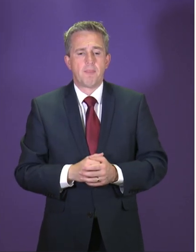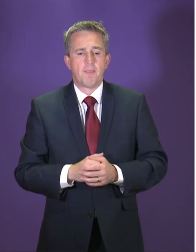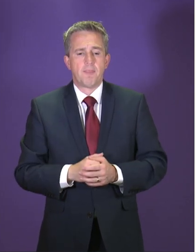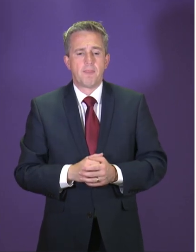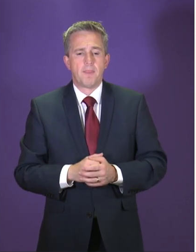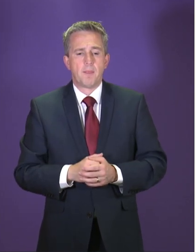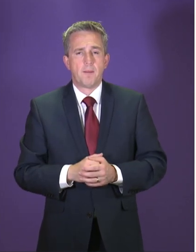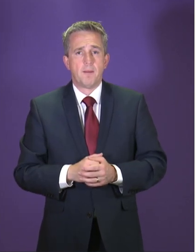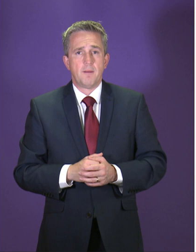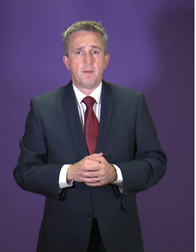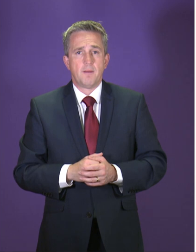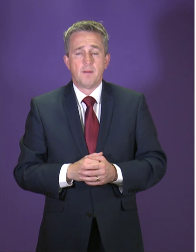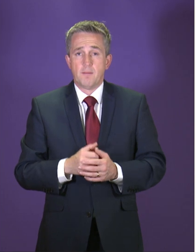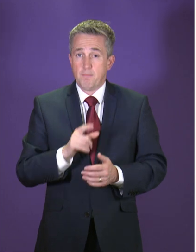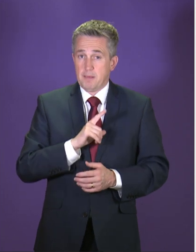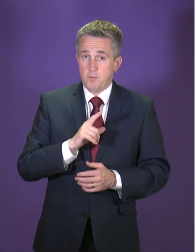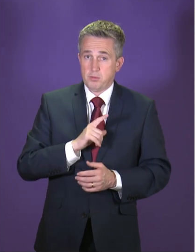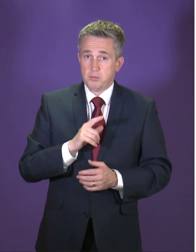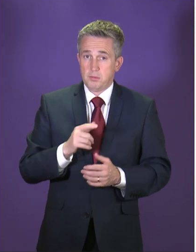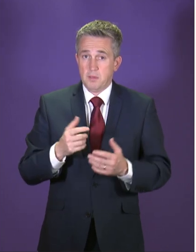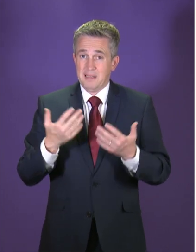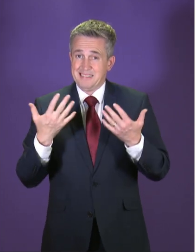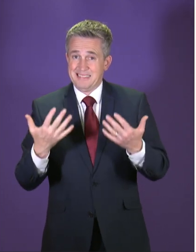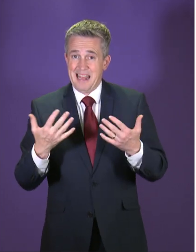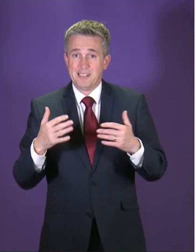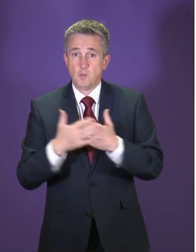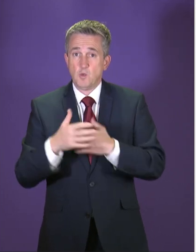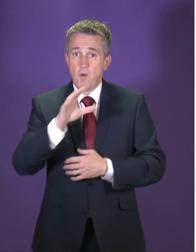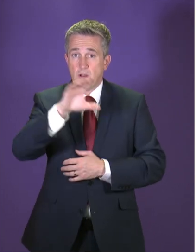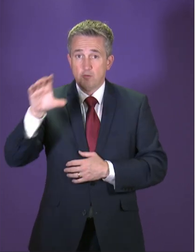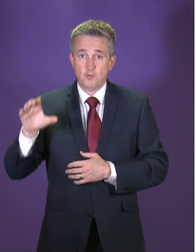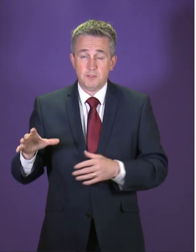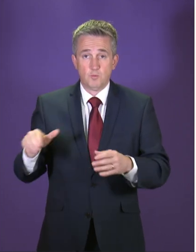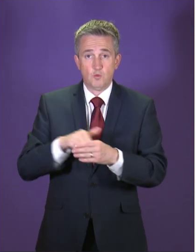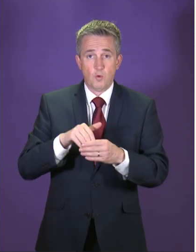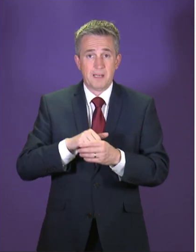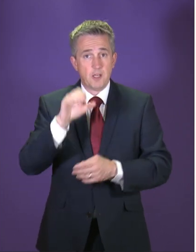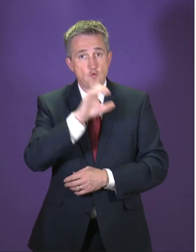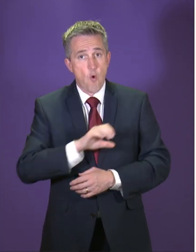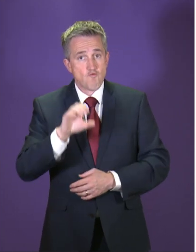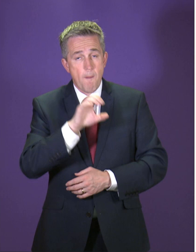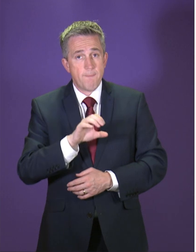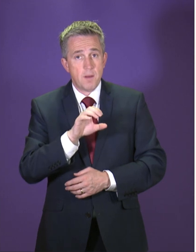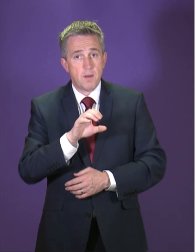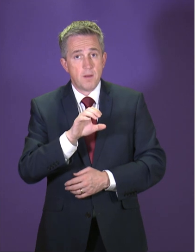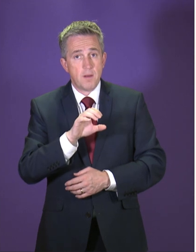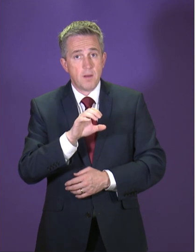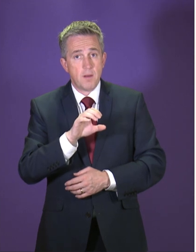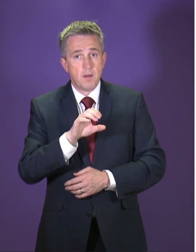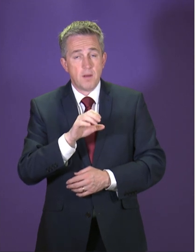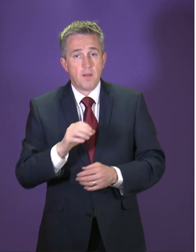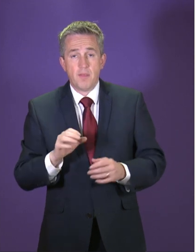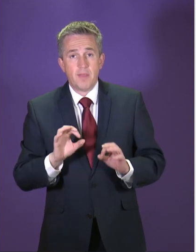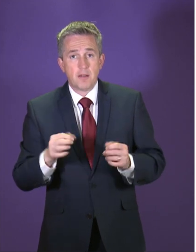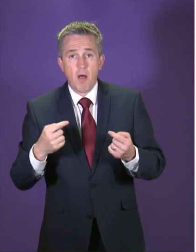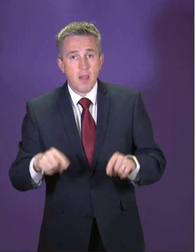There are 10 countries coming in the Europe now, and they don't have permission to have culture capital